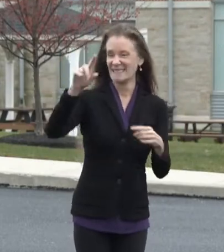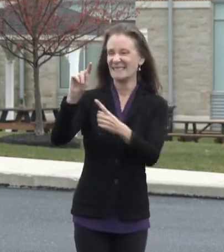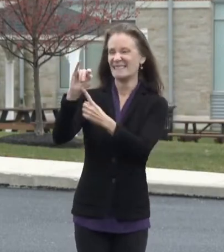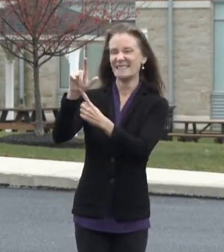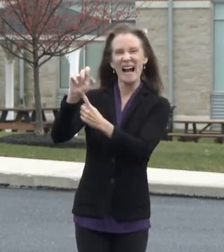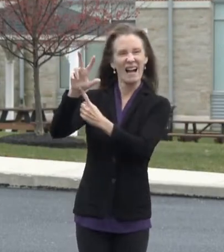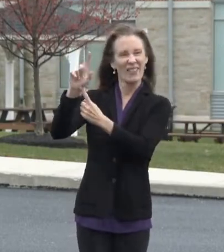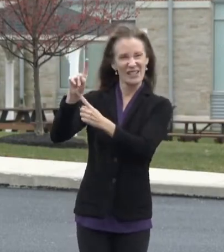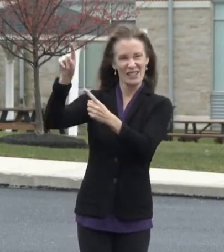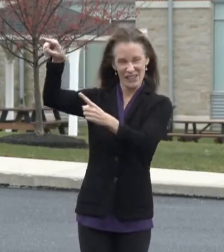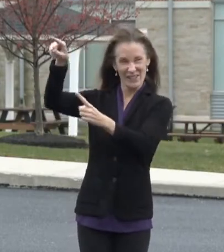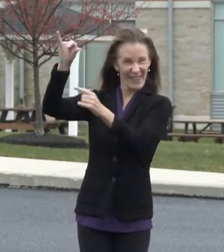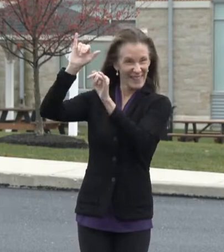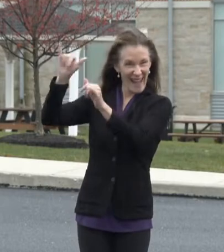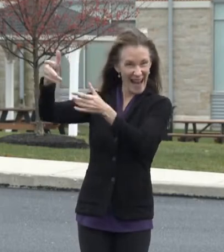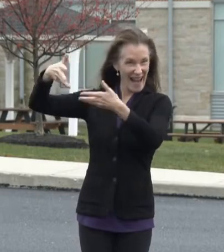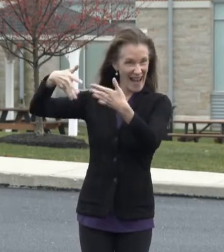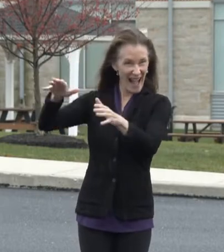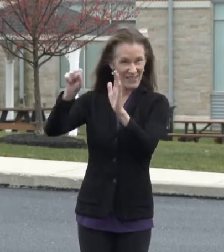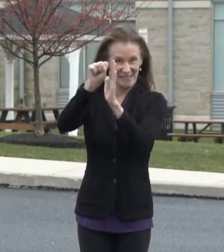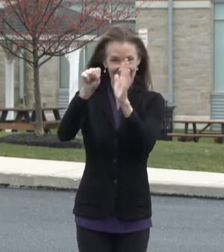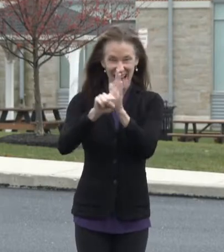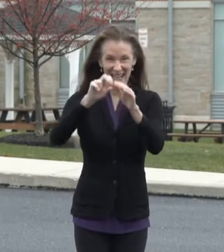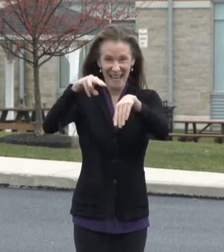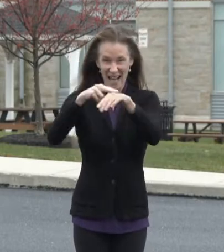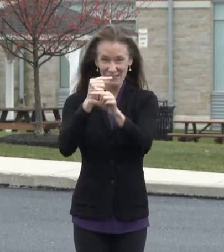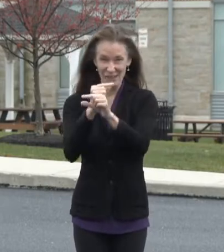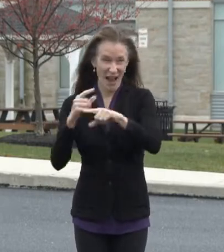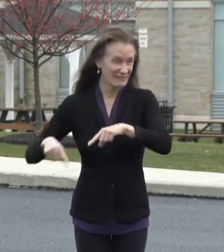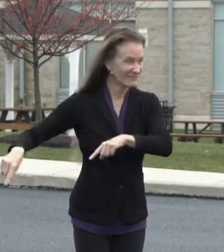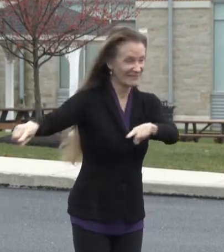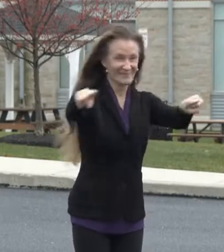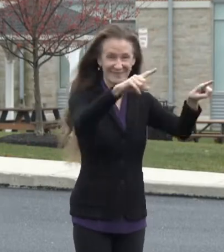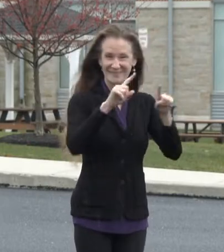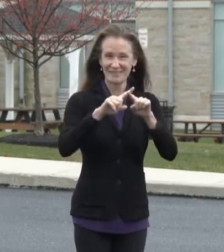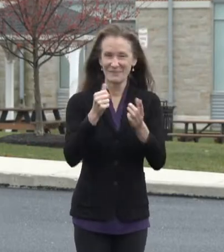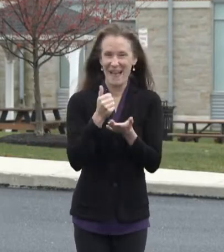allowed state National Guard members to respond to the COVID-19 pandemic in their